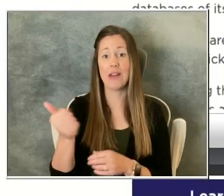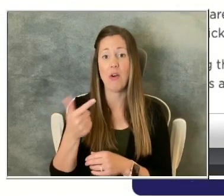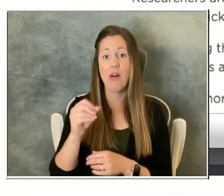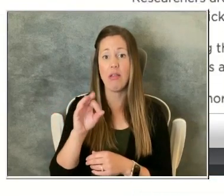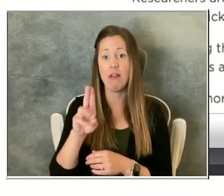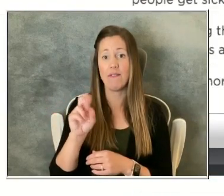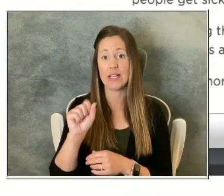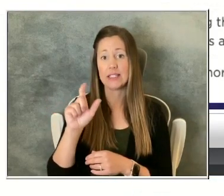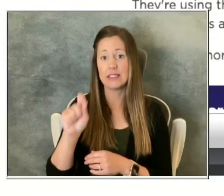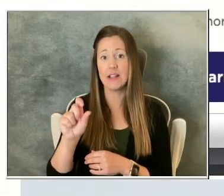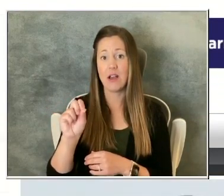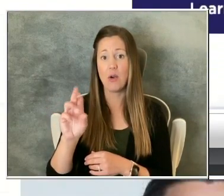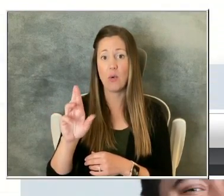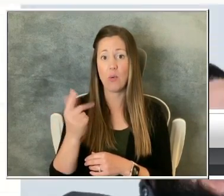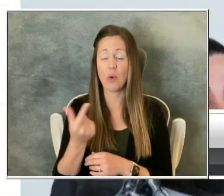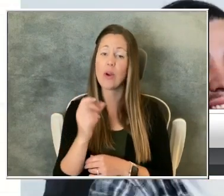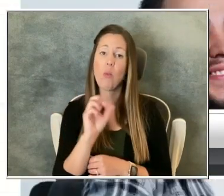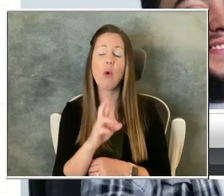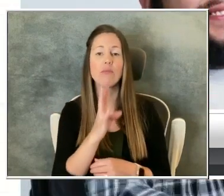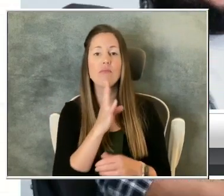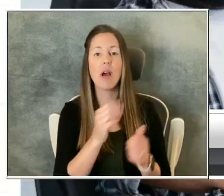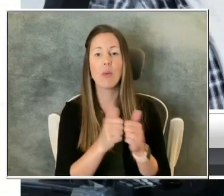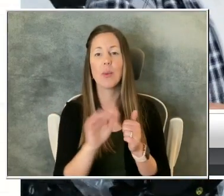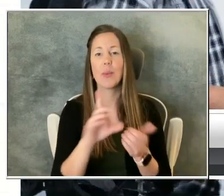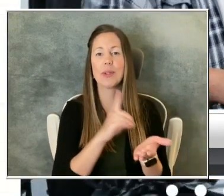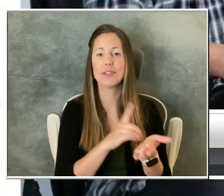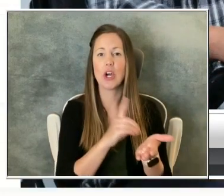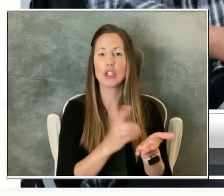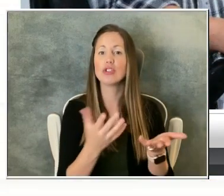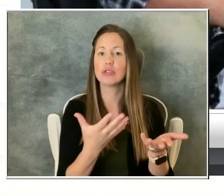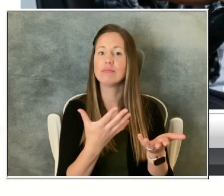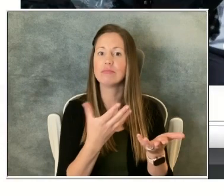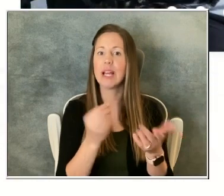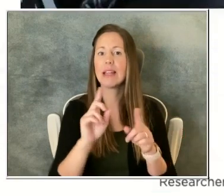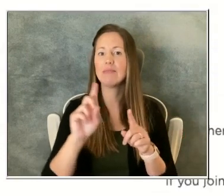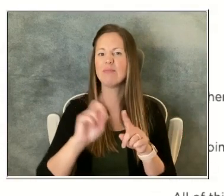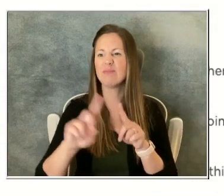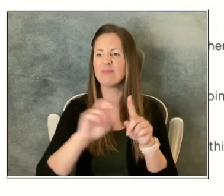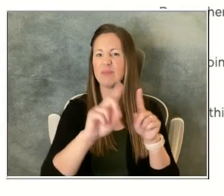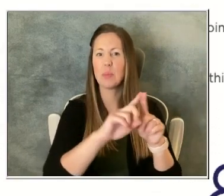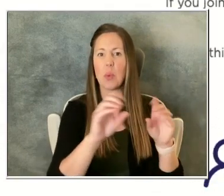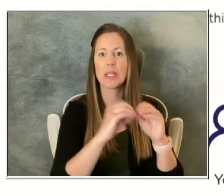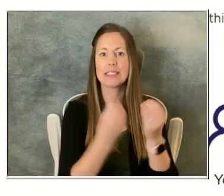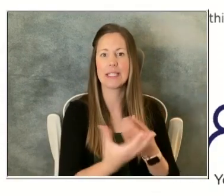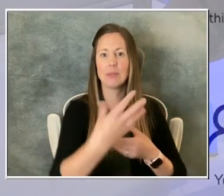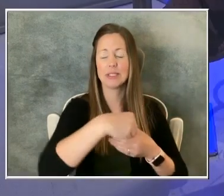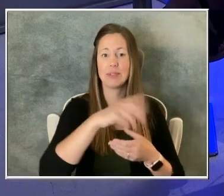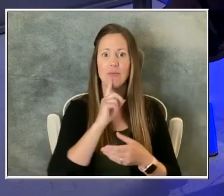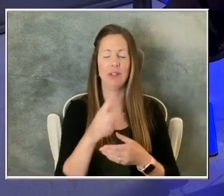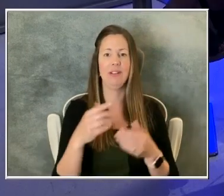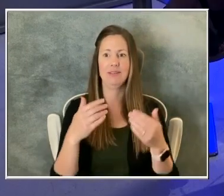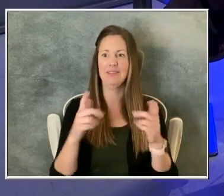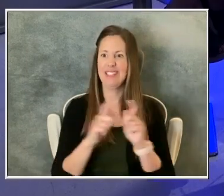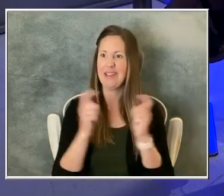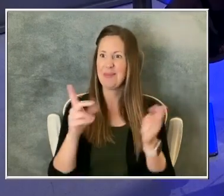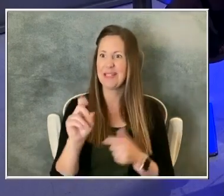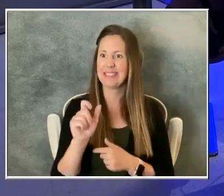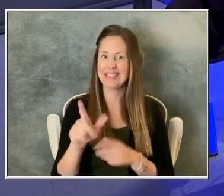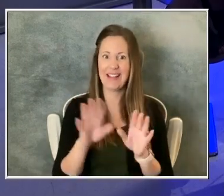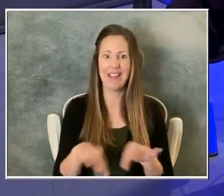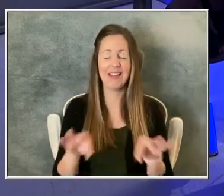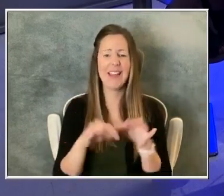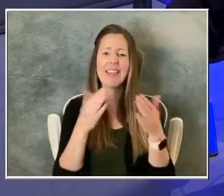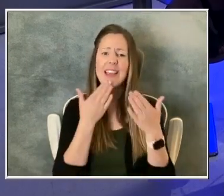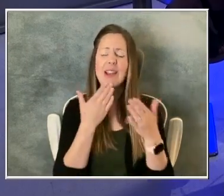speaking to your healthcare provider and participating organizations like ours. That is a darn big deal. Well, thank you very much for coming down. I know we're so darn